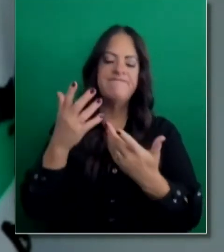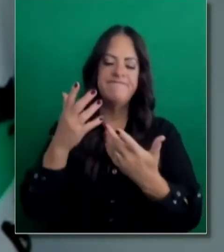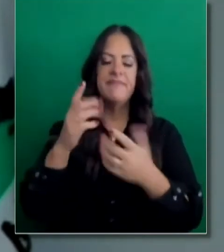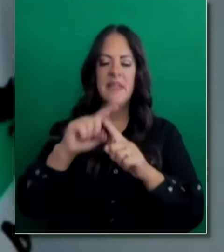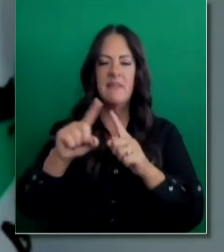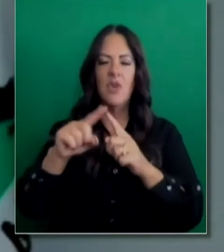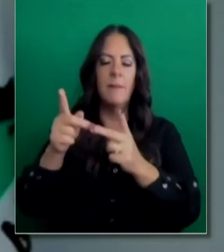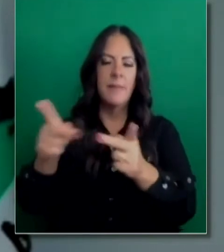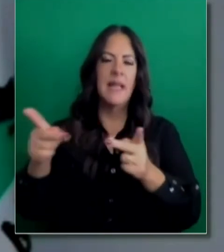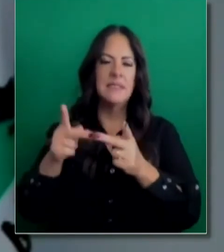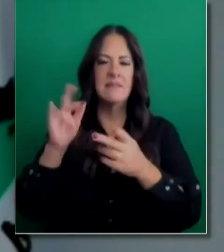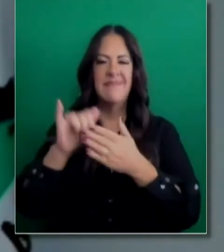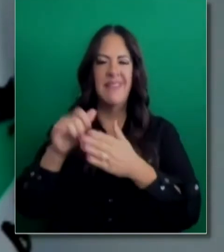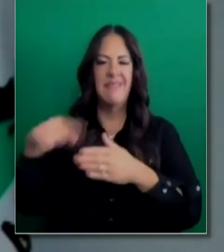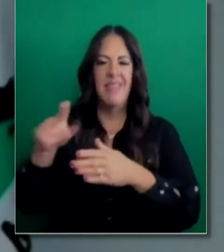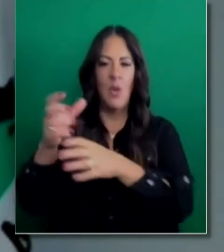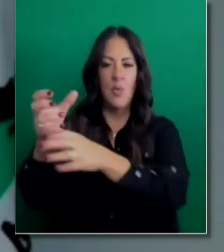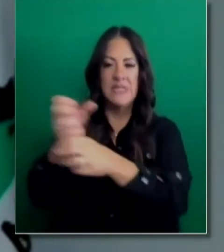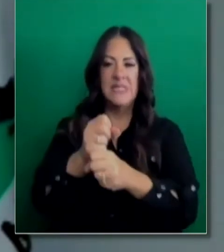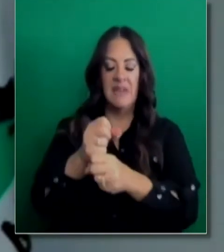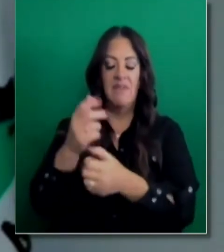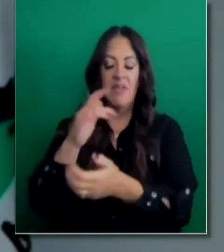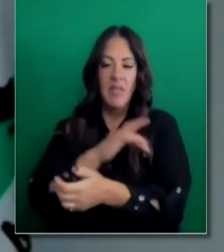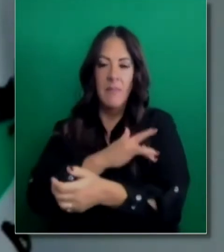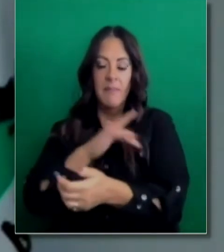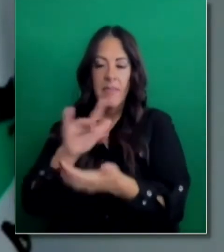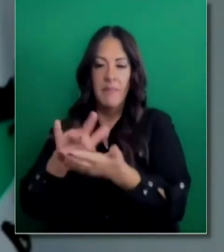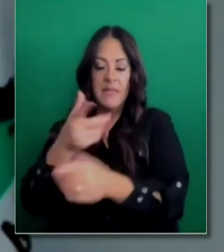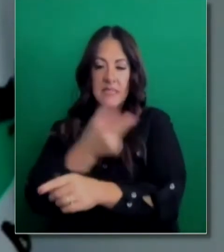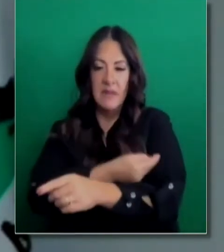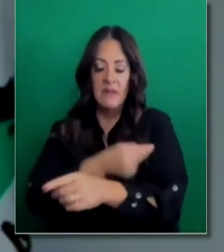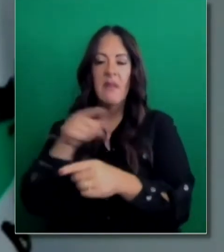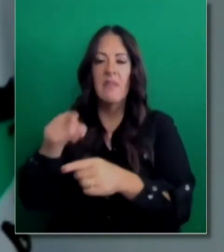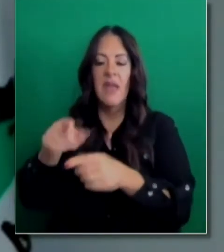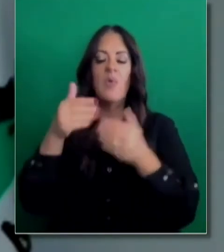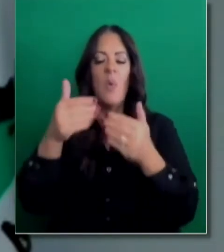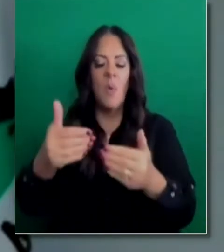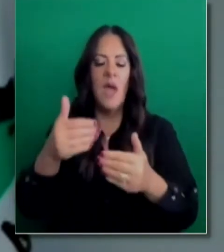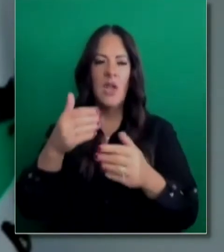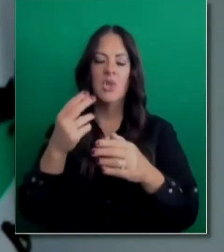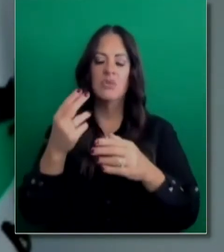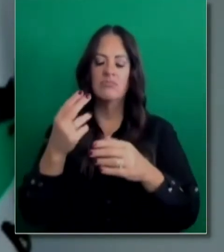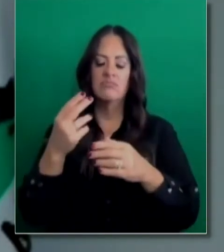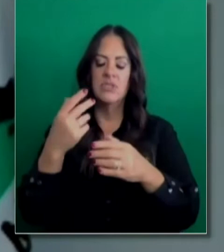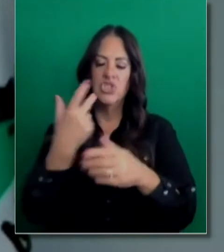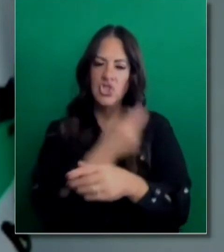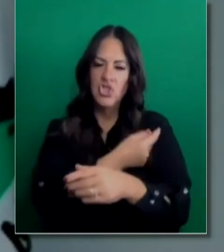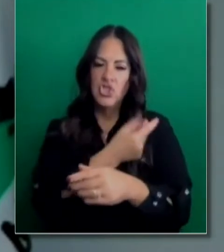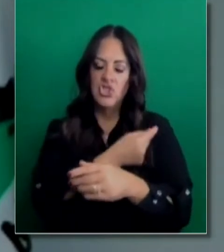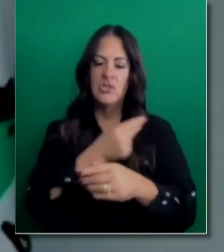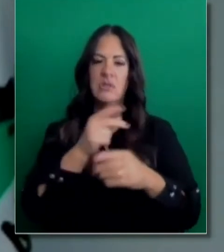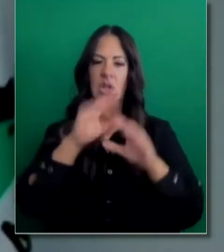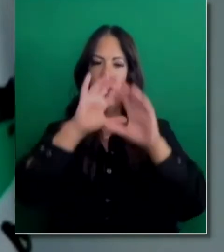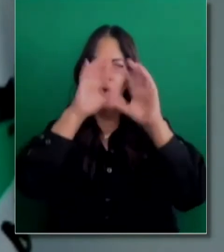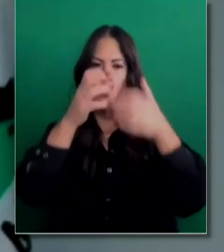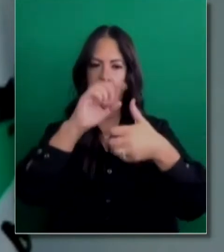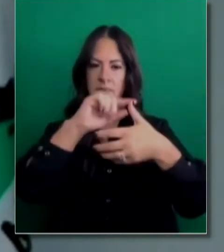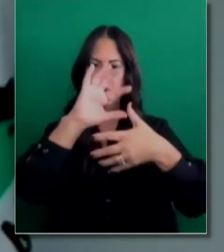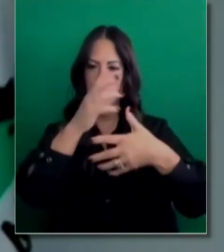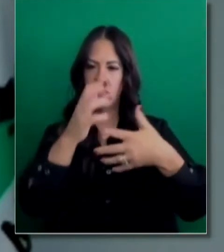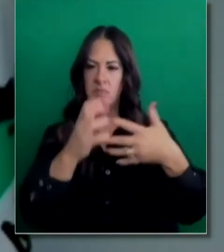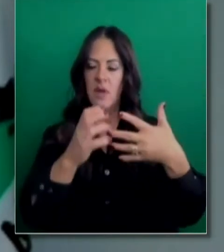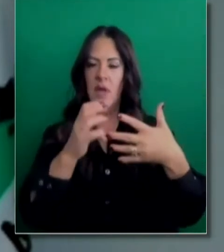that we need to make sure that we use what we have in our freezers, that we get them out. That's part of the reason we have the 1 million